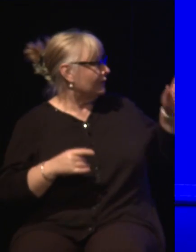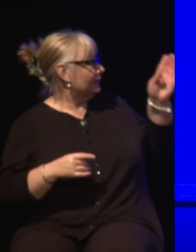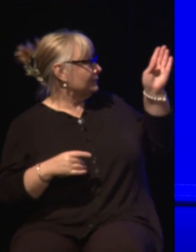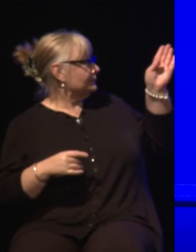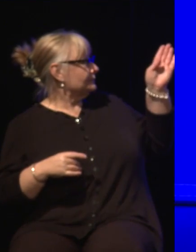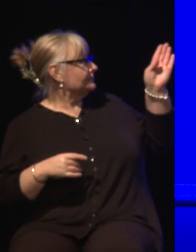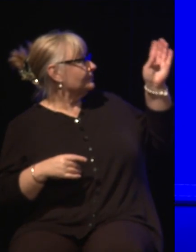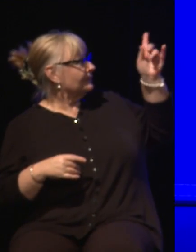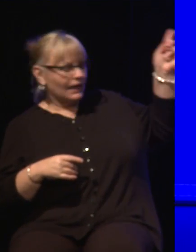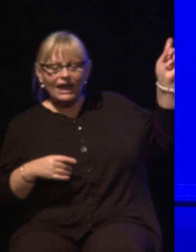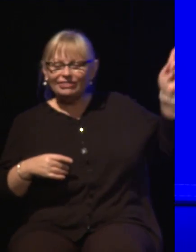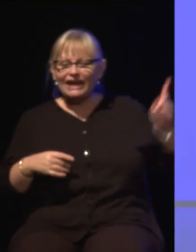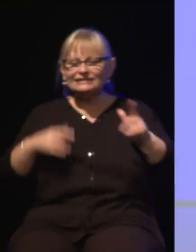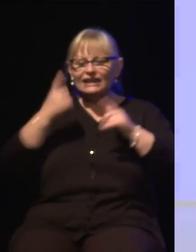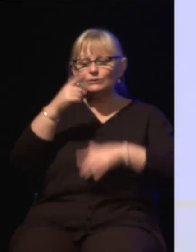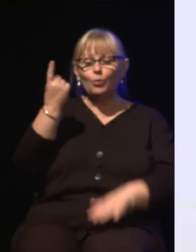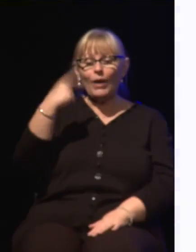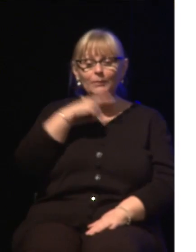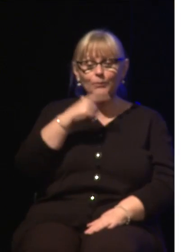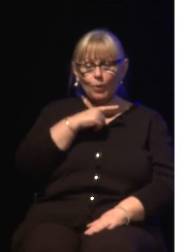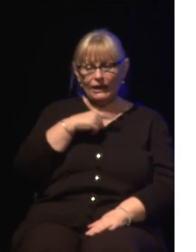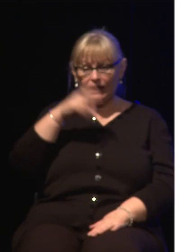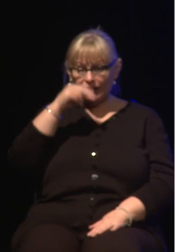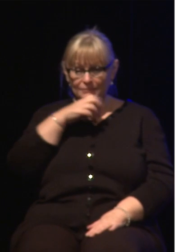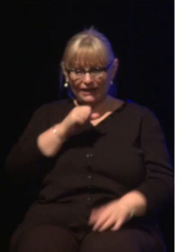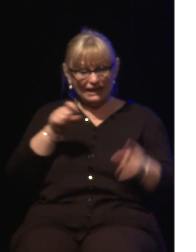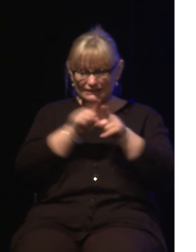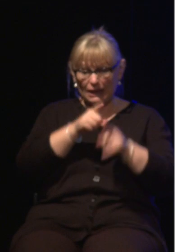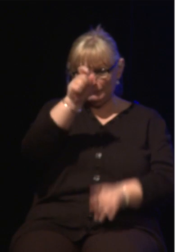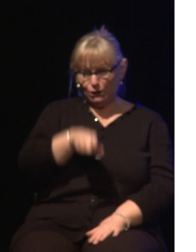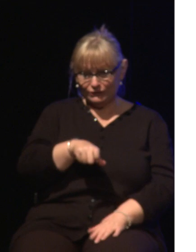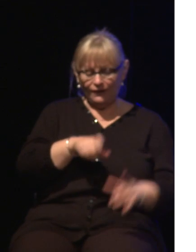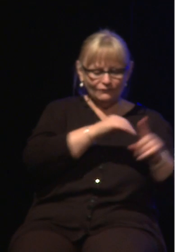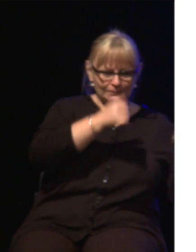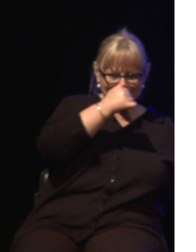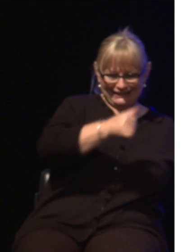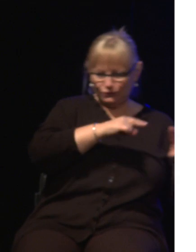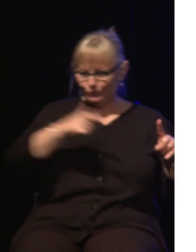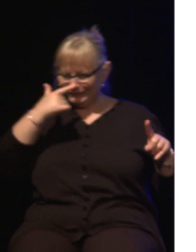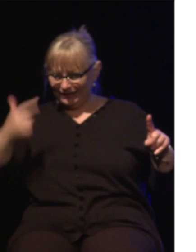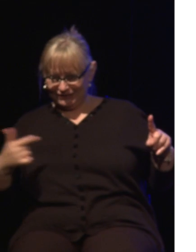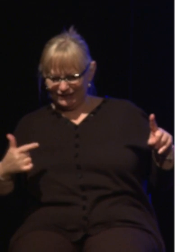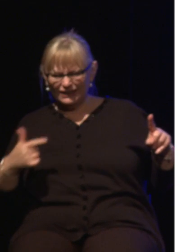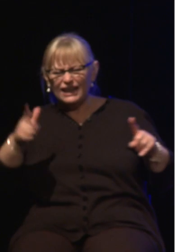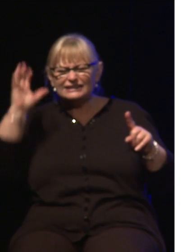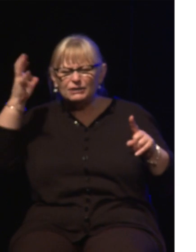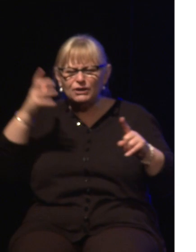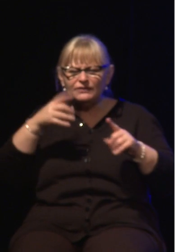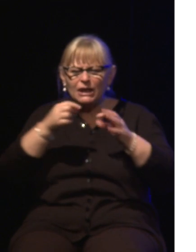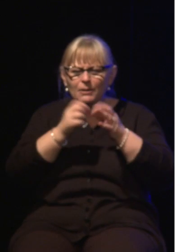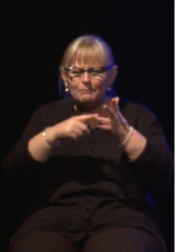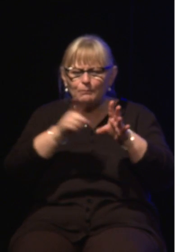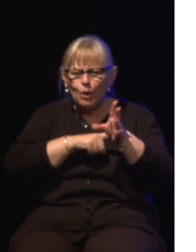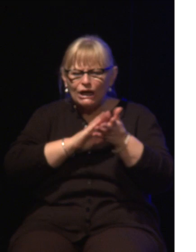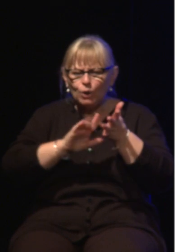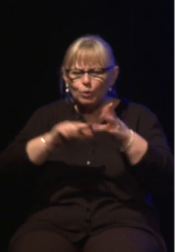snapshots of a boy and a young man from the age of 6 to 17. Those of you who have seen the movie Boyhood will know